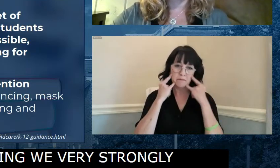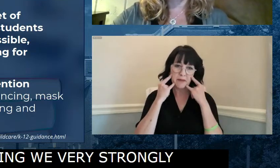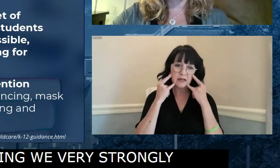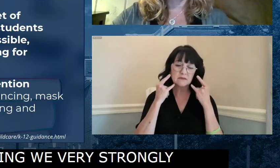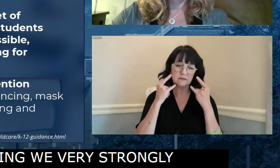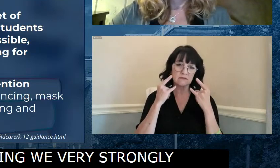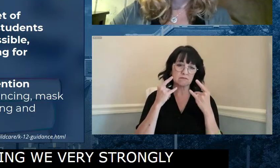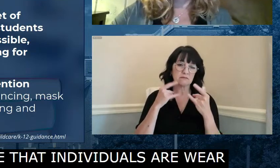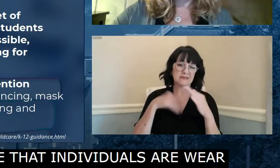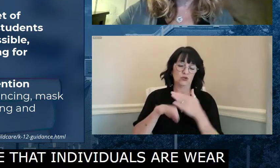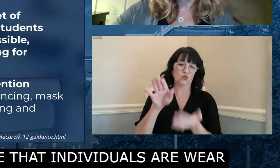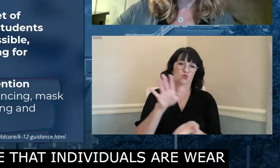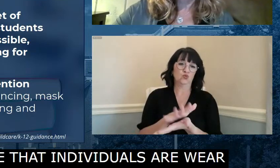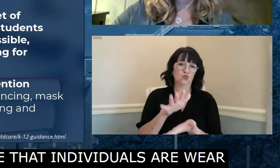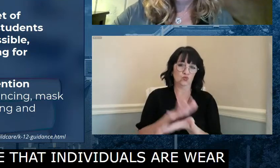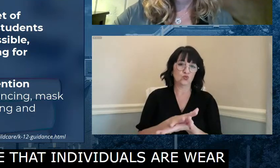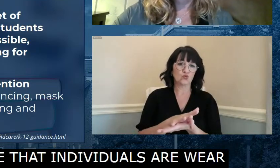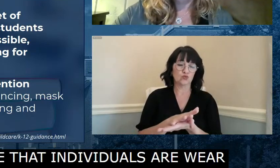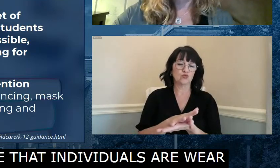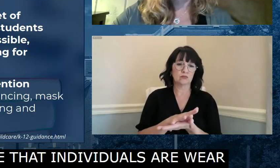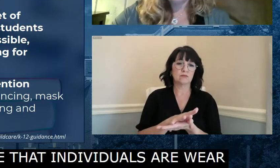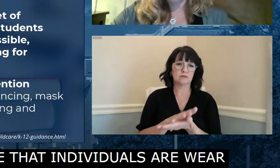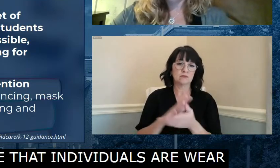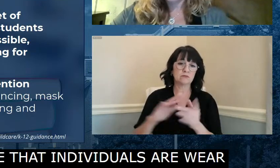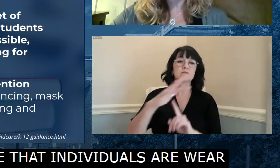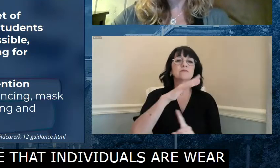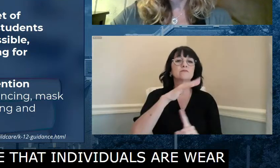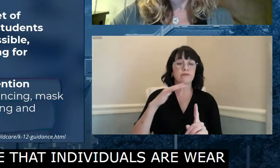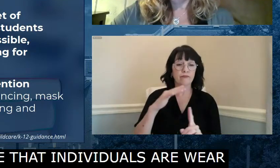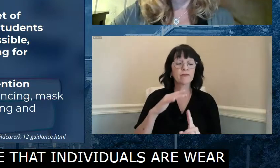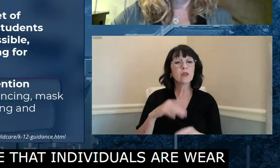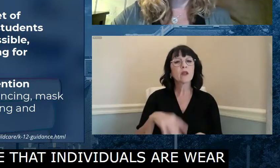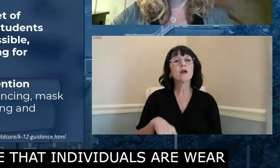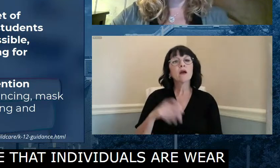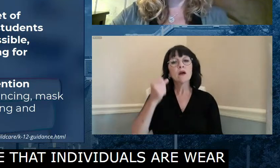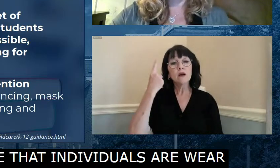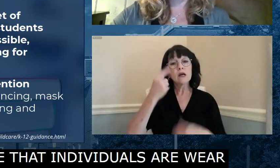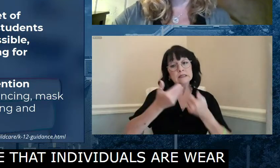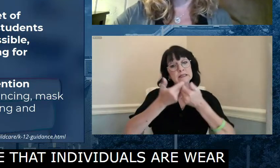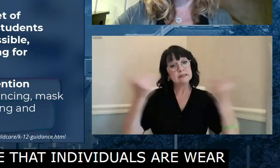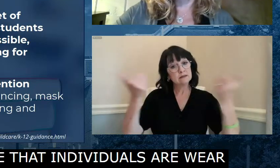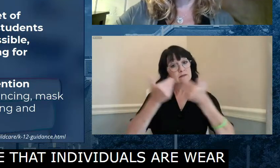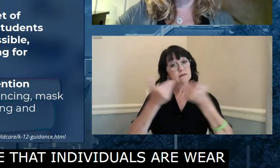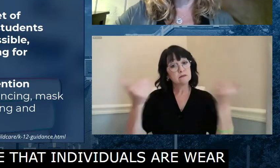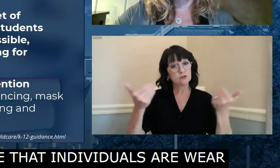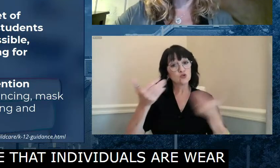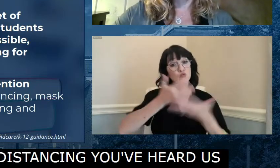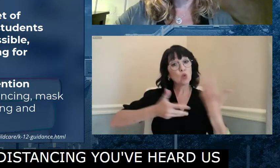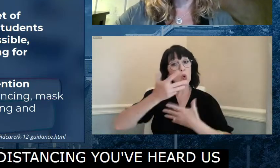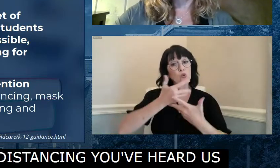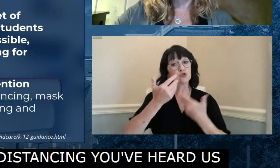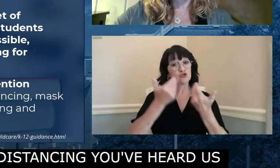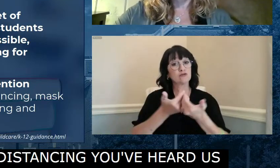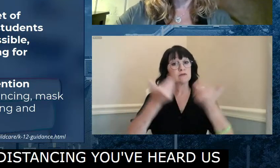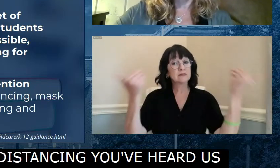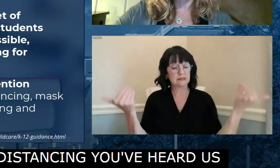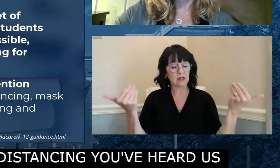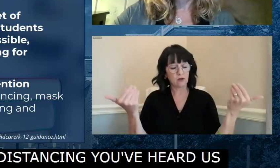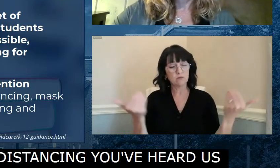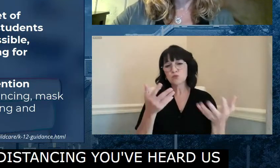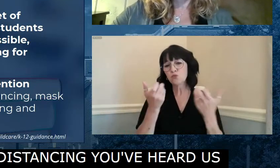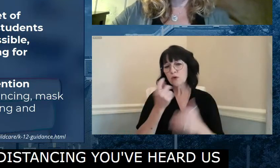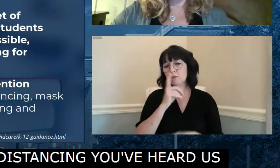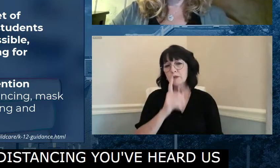school setting. Social distancing, you've heard us talk about making sure that kids are 3 feet